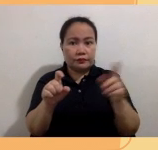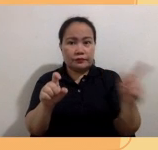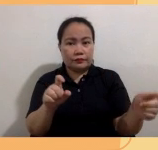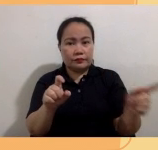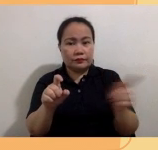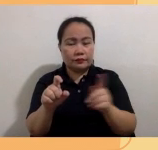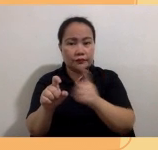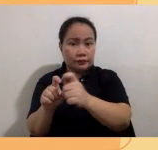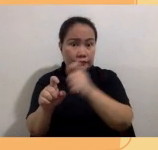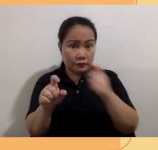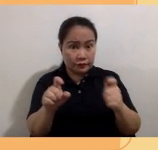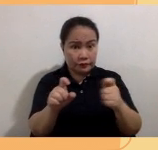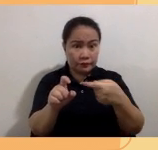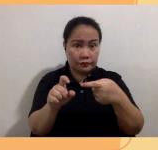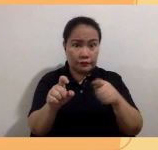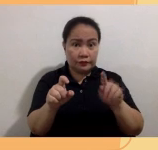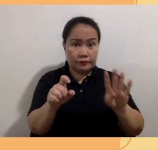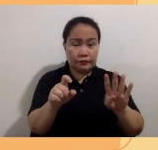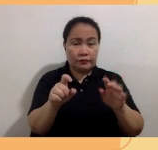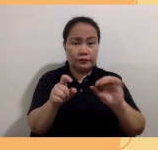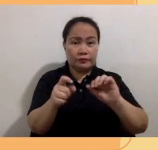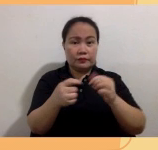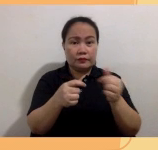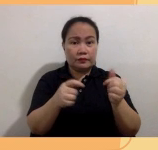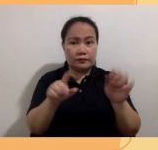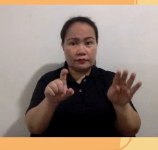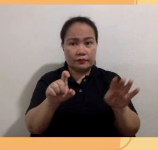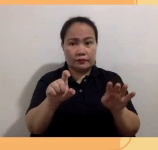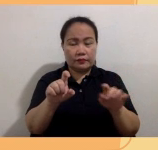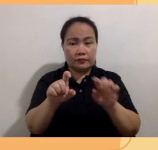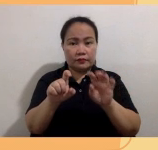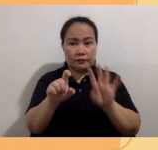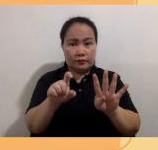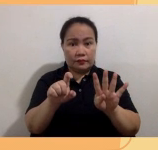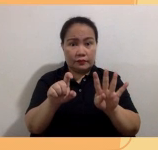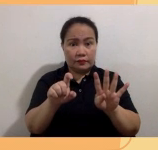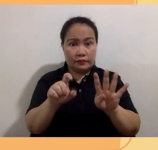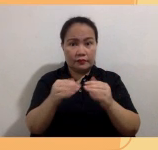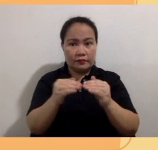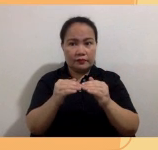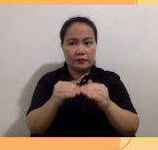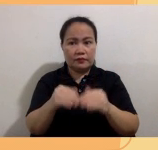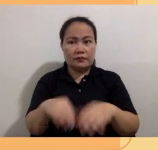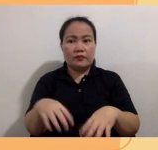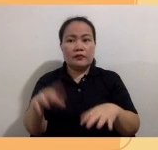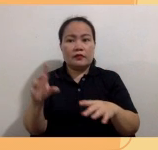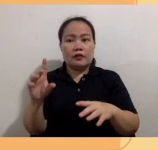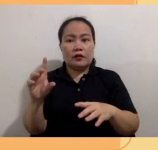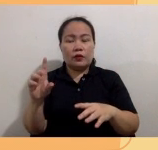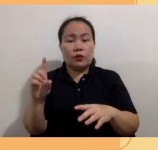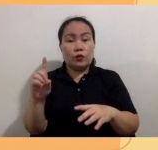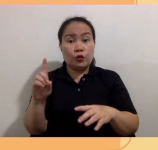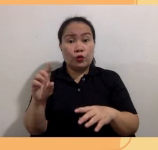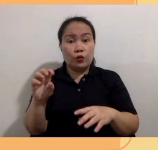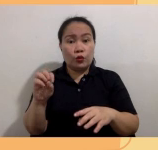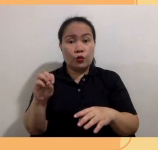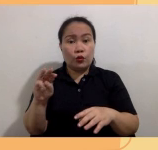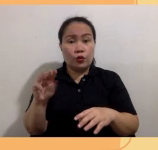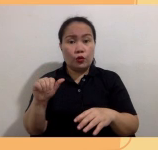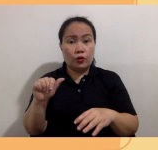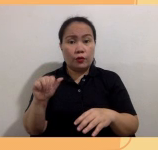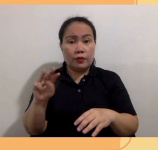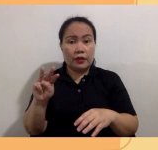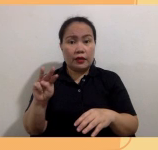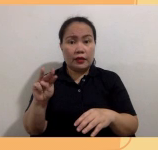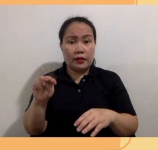and that is x is equal to 4. So therefore, our domain will be all real numbers except 4. So